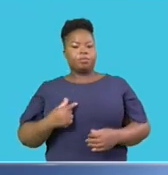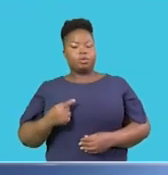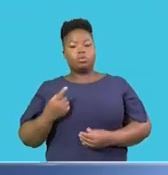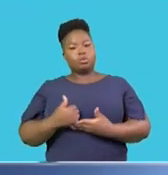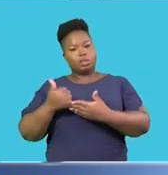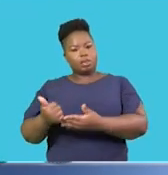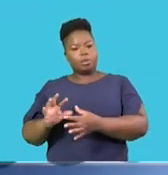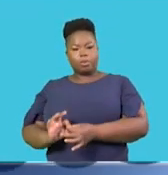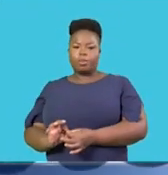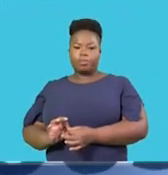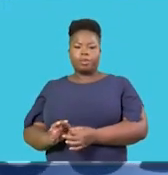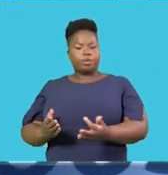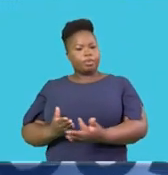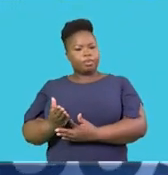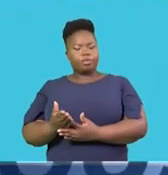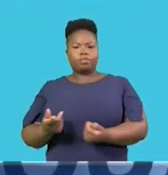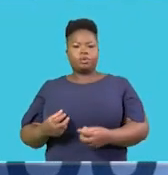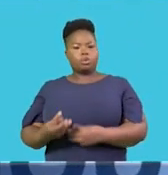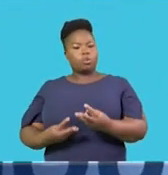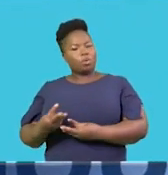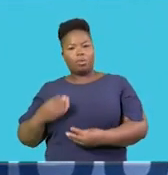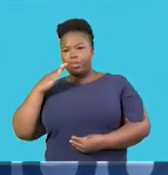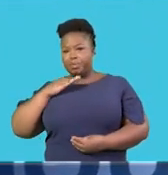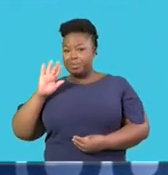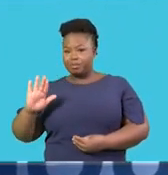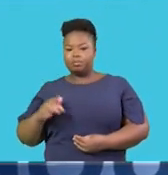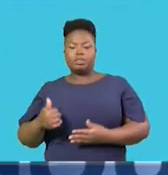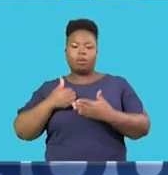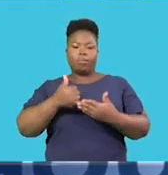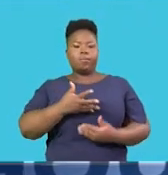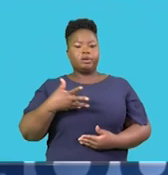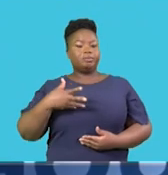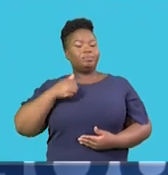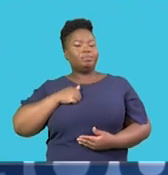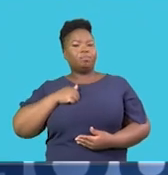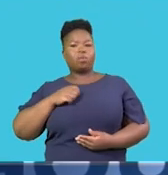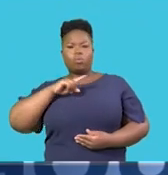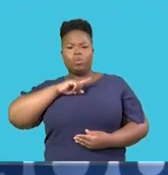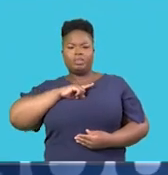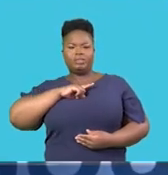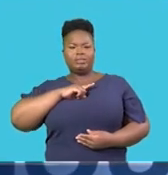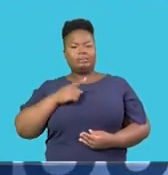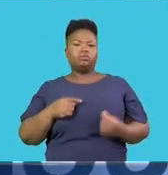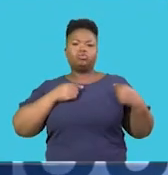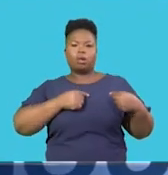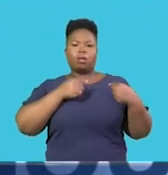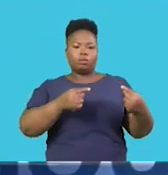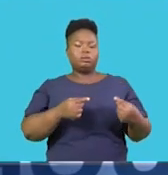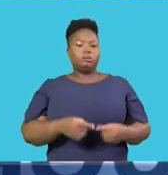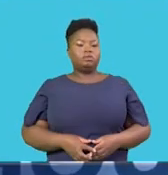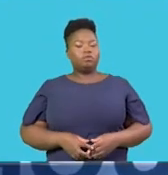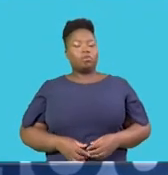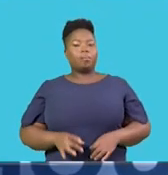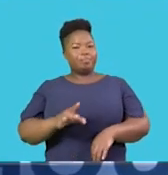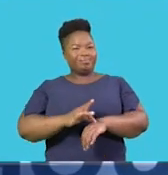no go hire through unemployment in kehono to shaba mama because she was struggling from medical